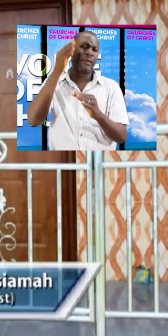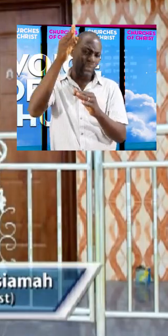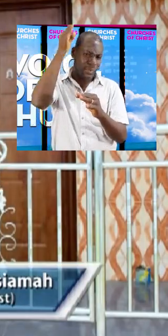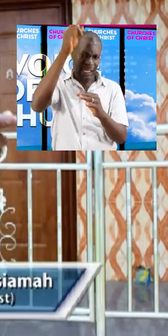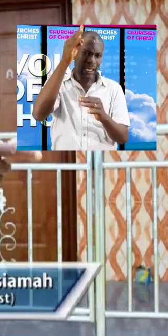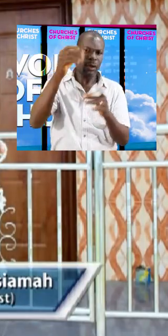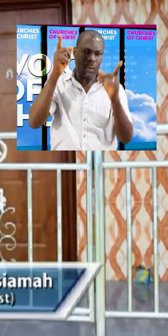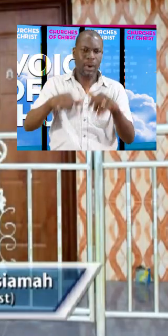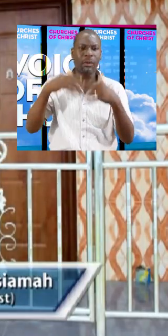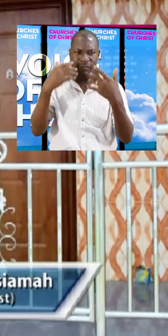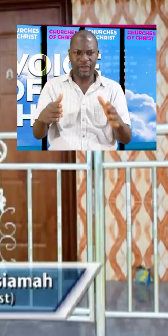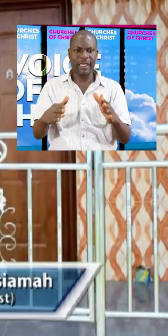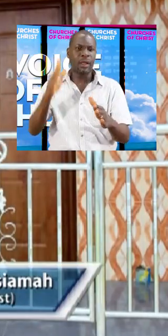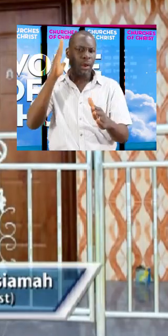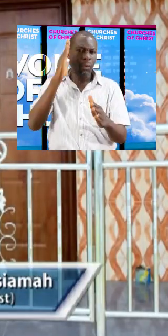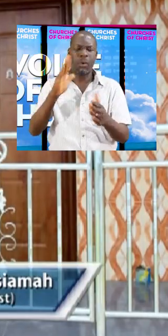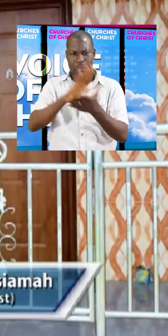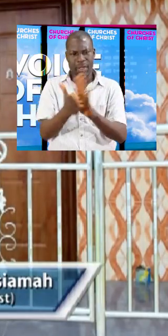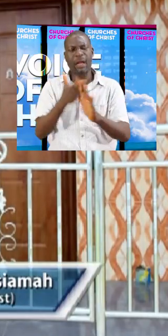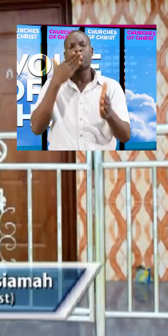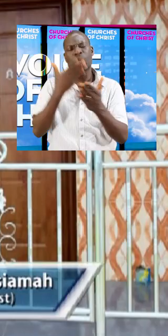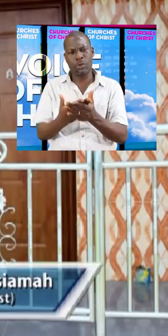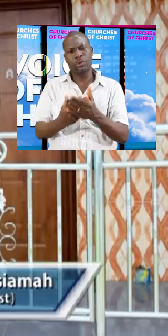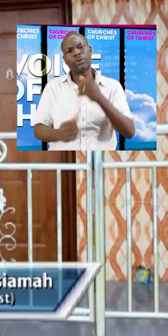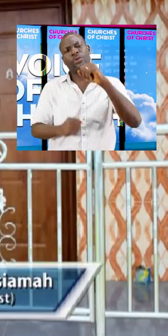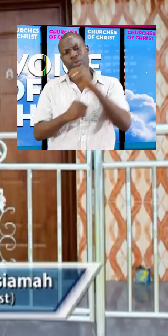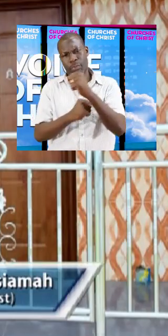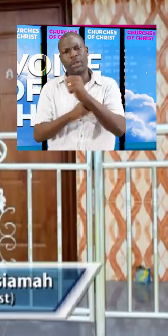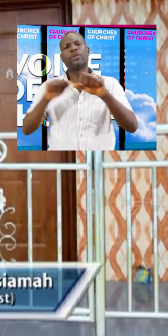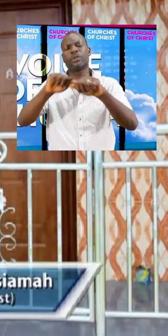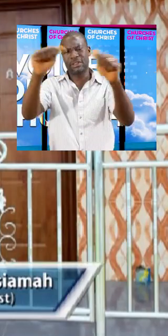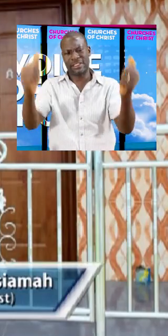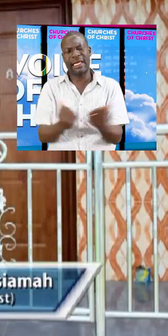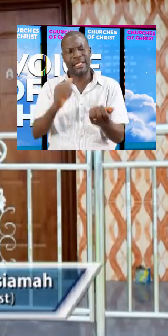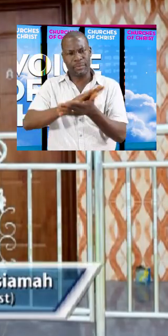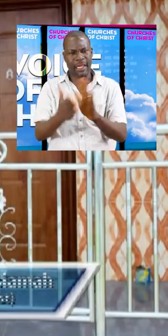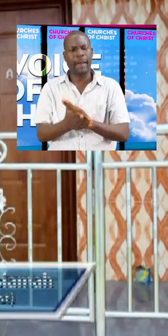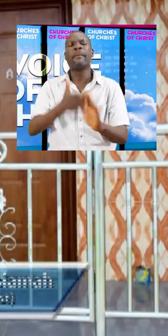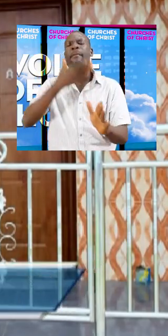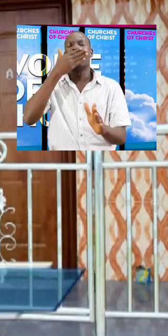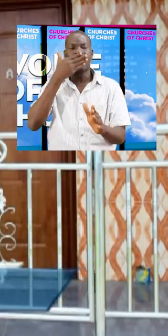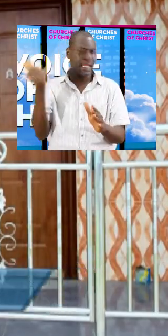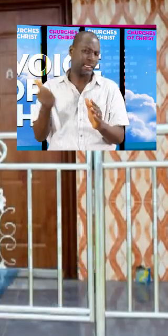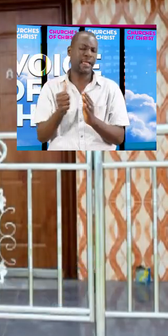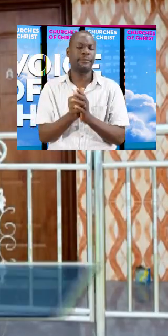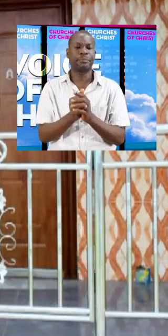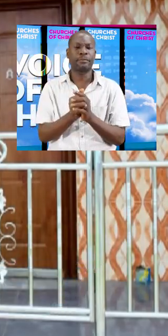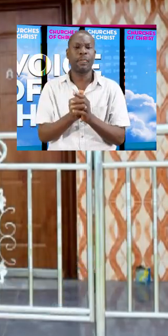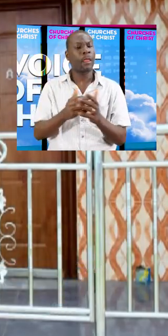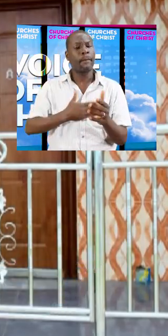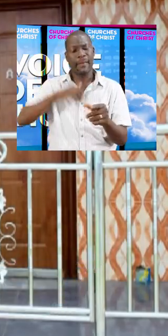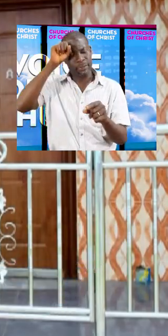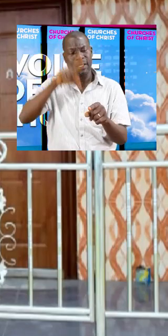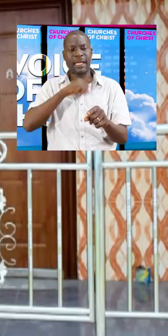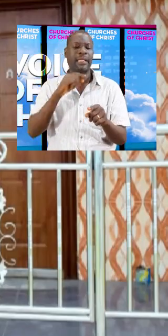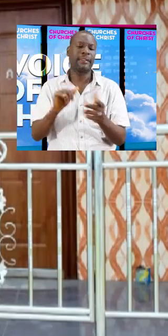nso a. Ono so so e beba no aba beboa society. Ama society nso so atumi anya enkoso. Menofo a wotie me